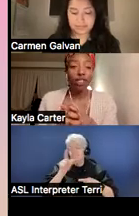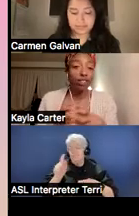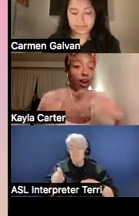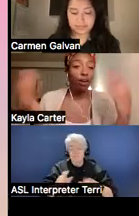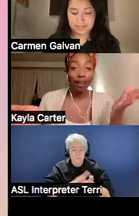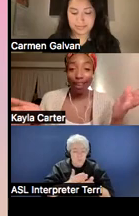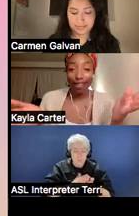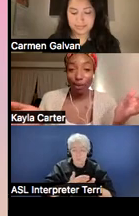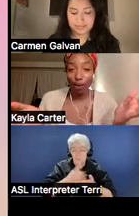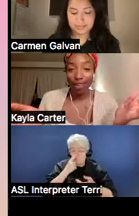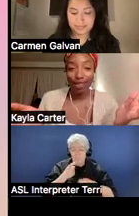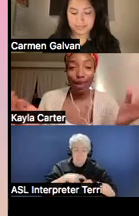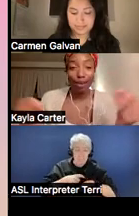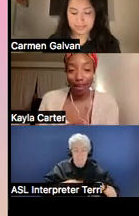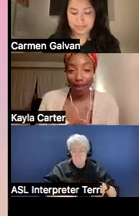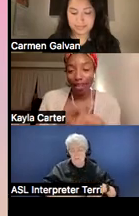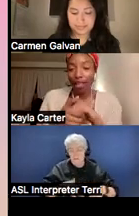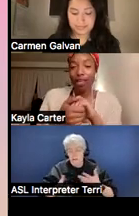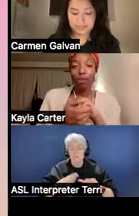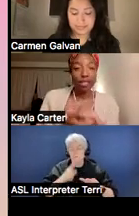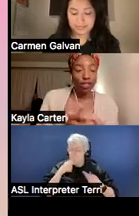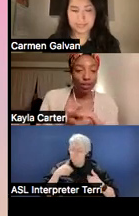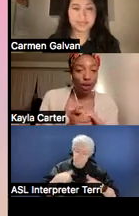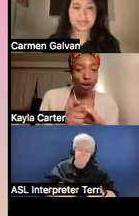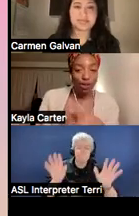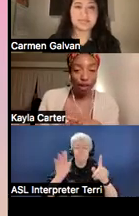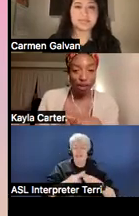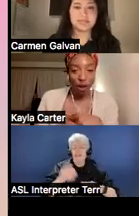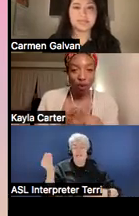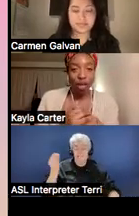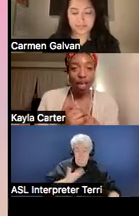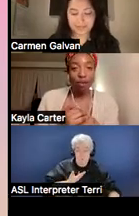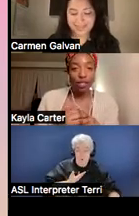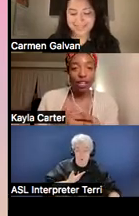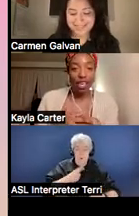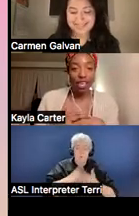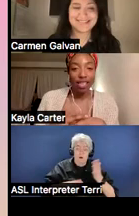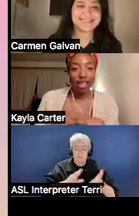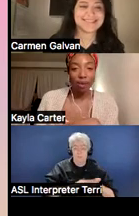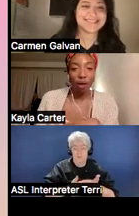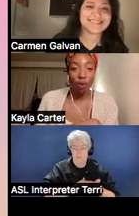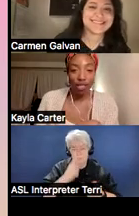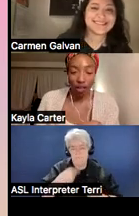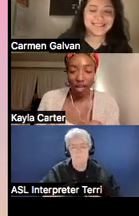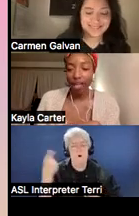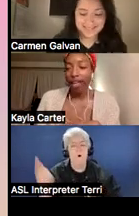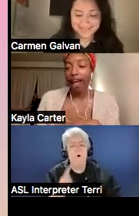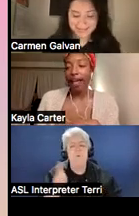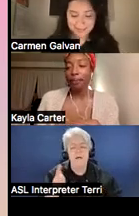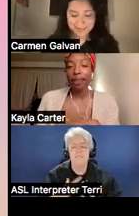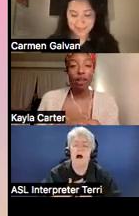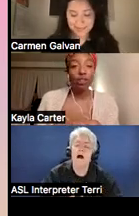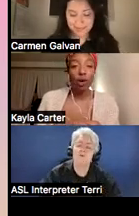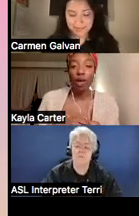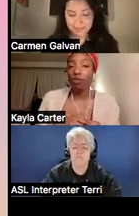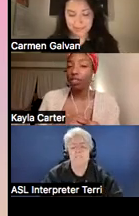you need to start cooking at some point because you get real hungry, please do so. Also, let me know what you're cooking because I'm always hungry.